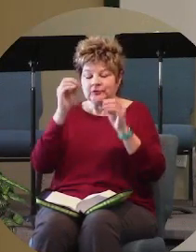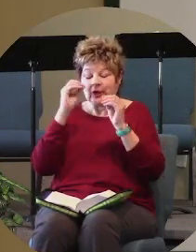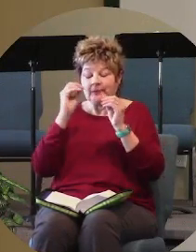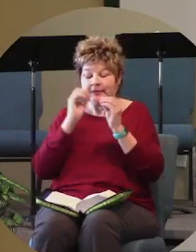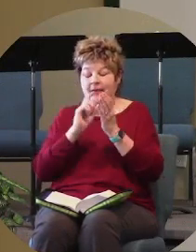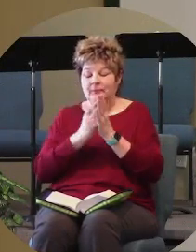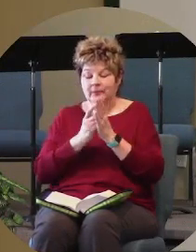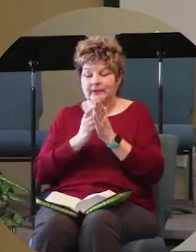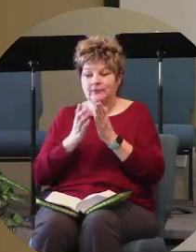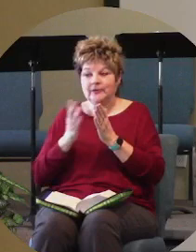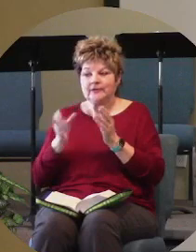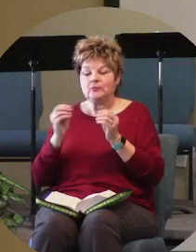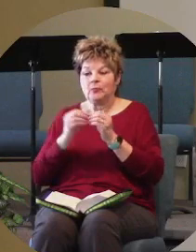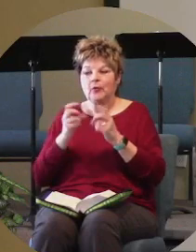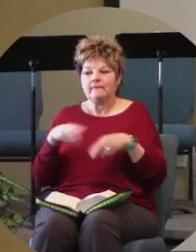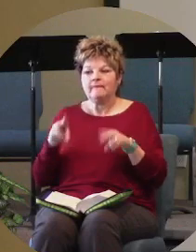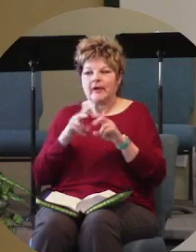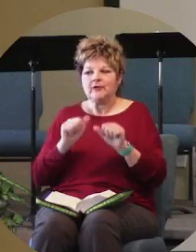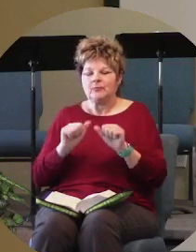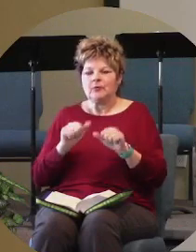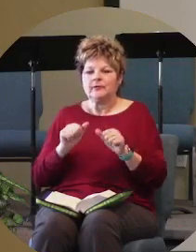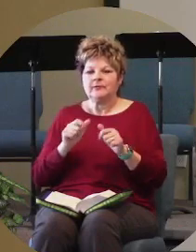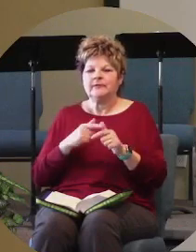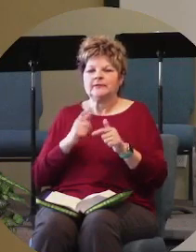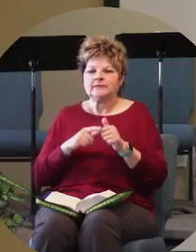that there are things more valuable than just getting by.